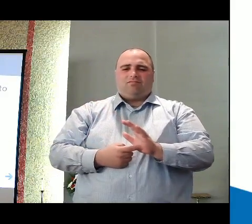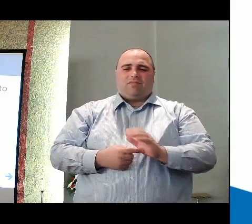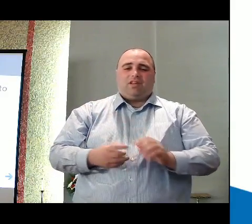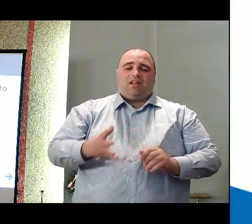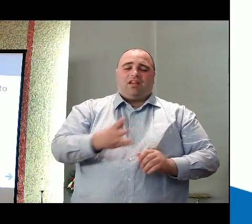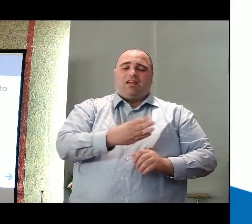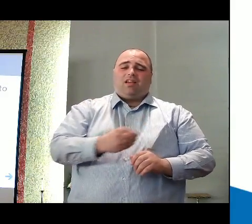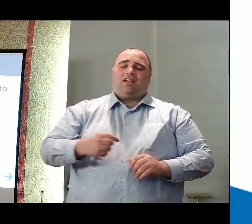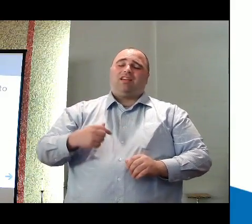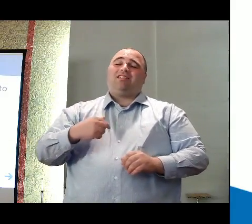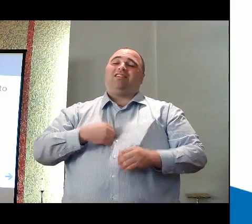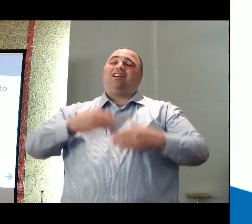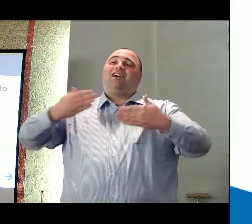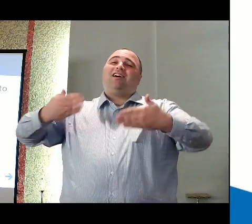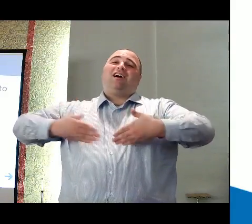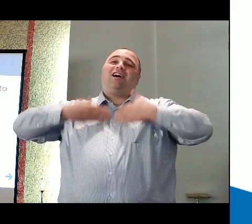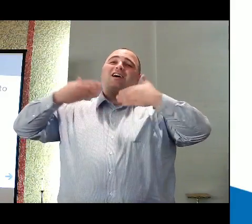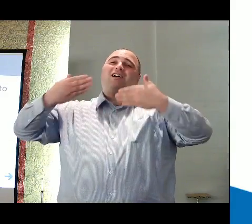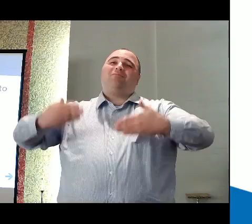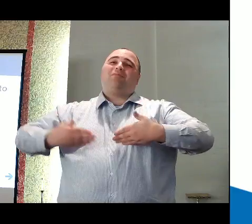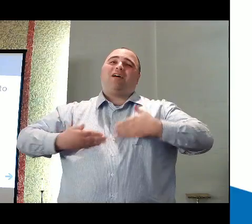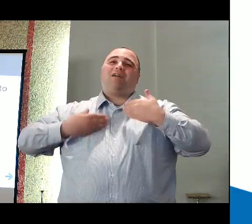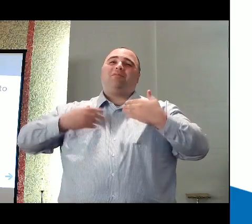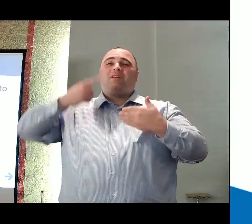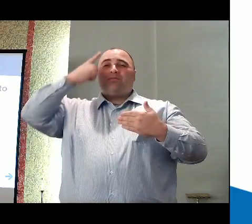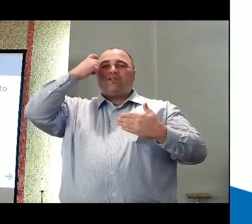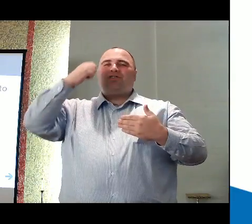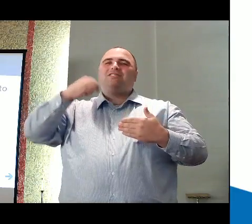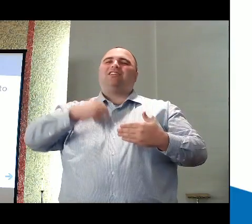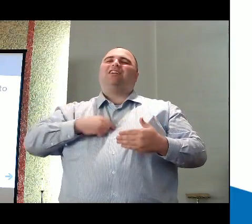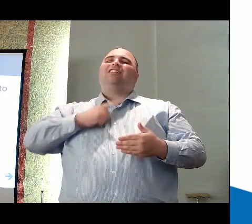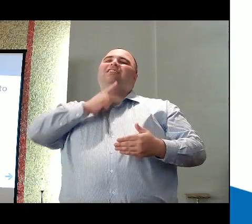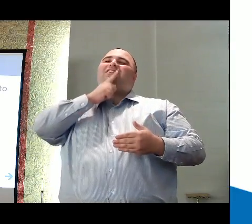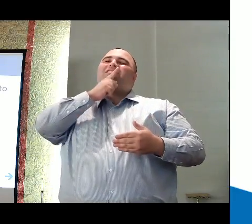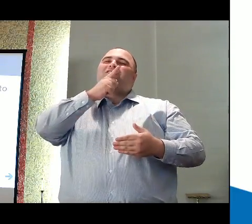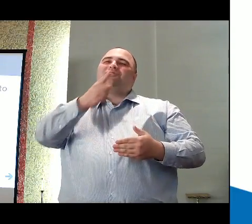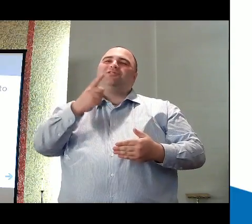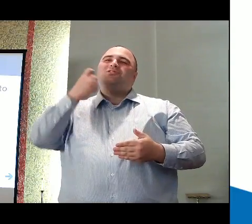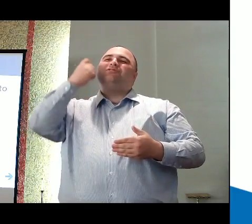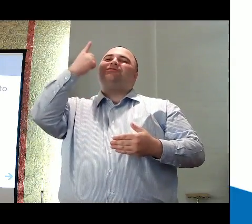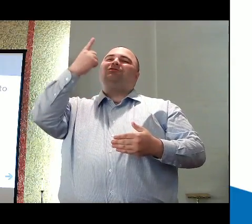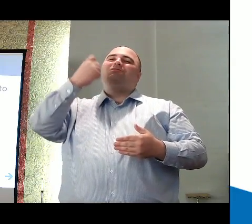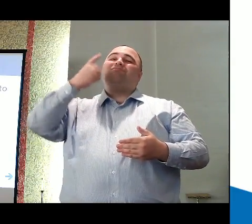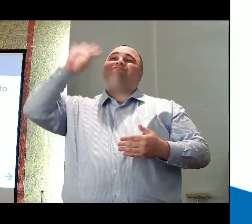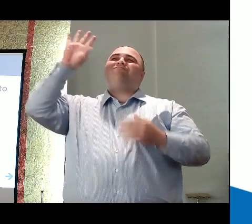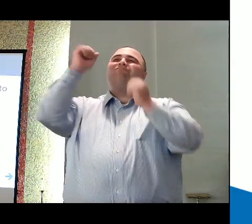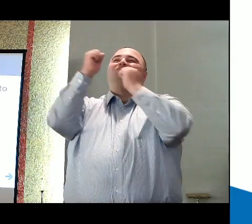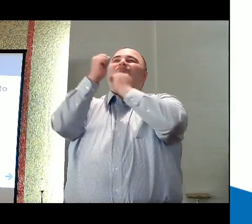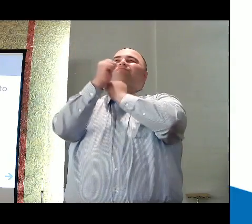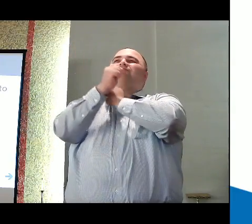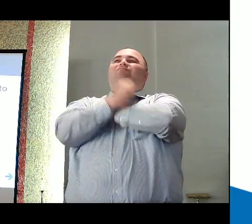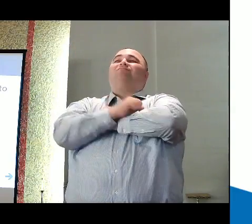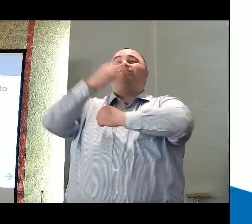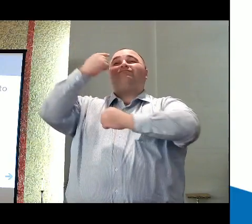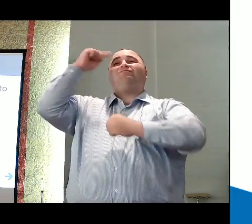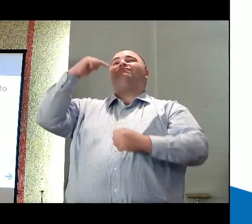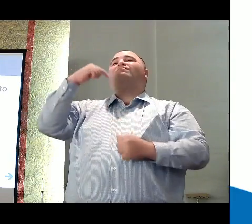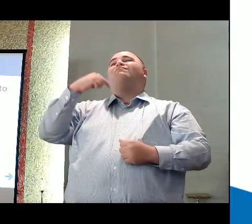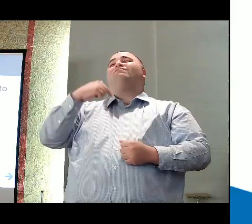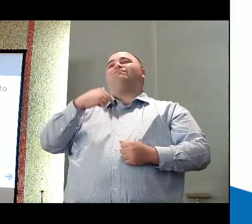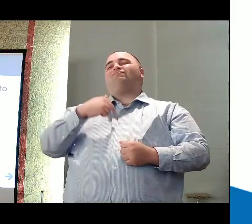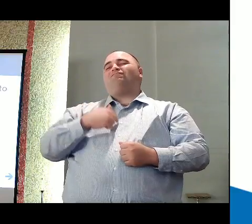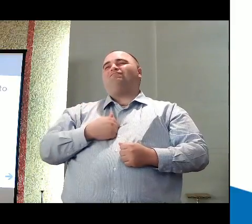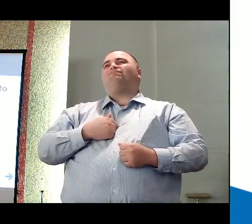be known, for, oh my God, it